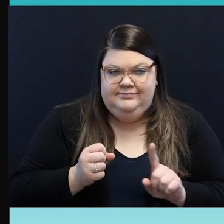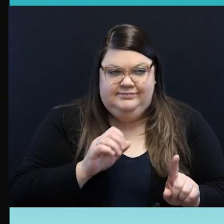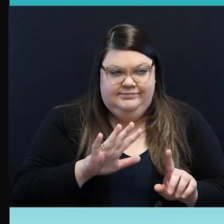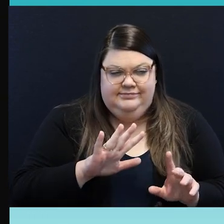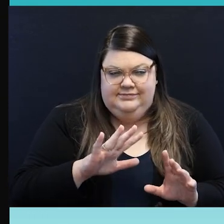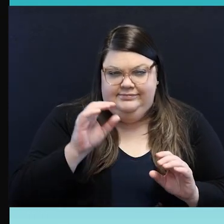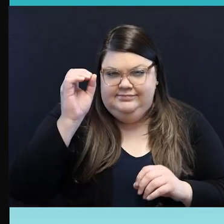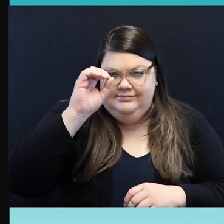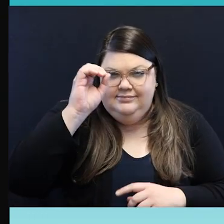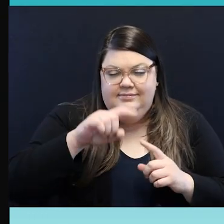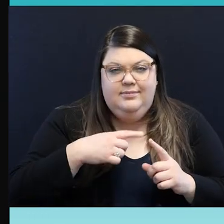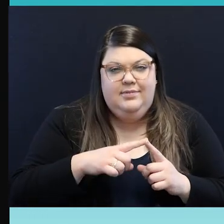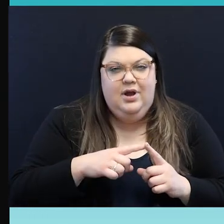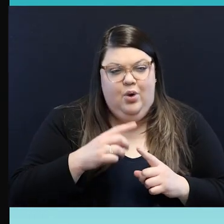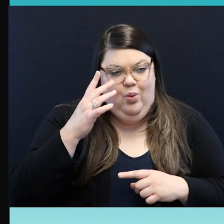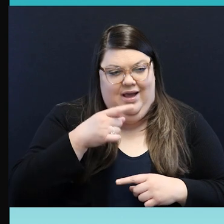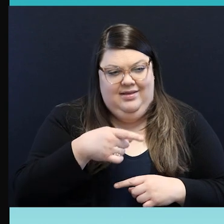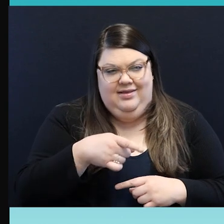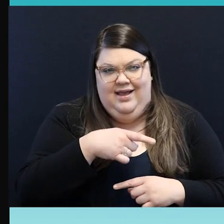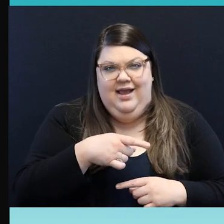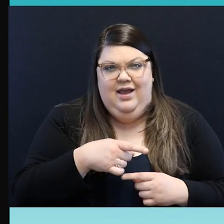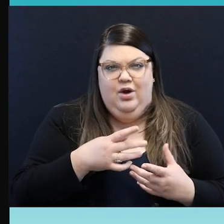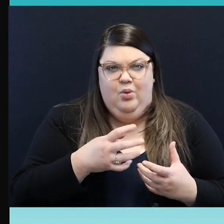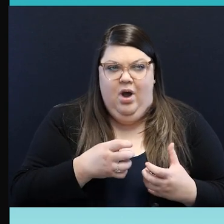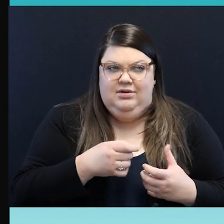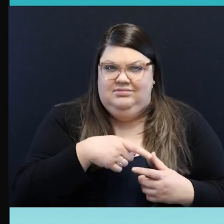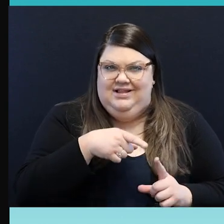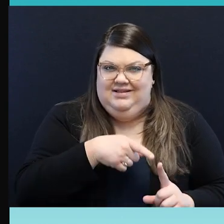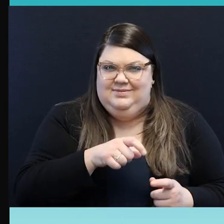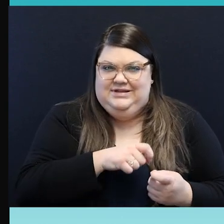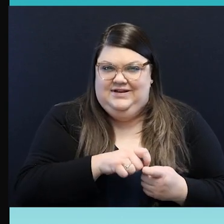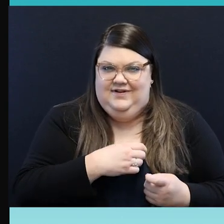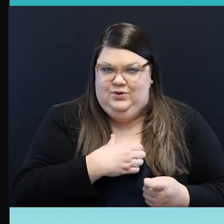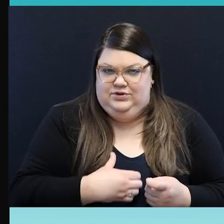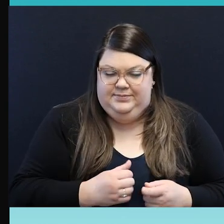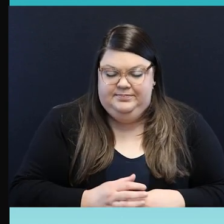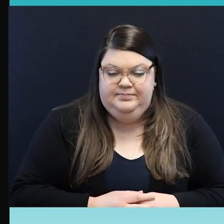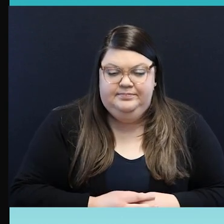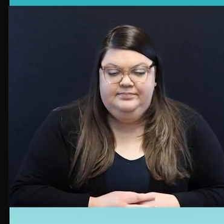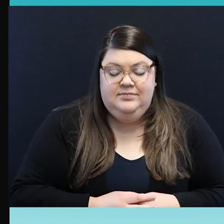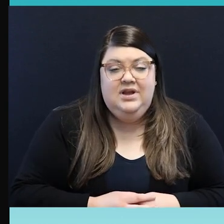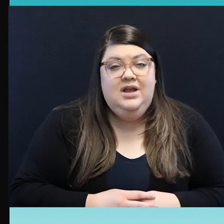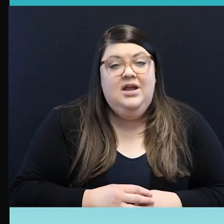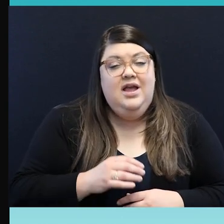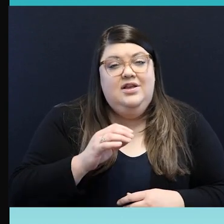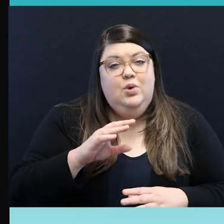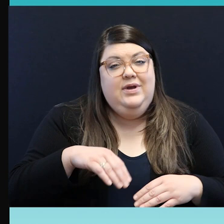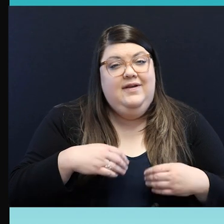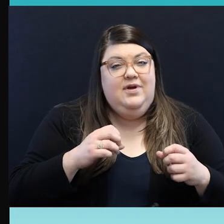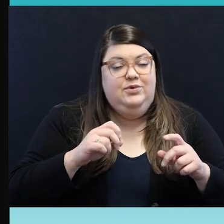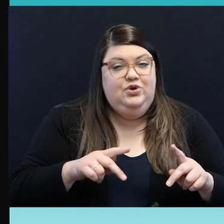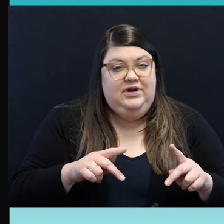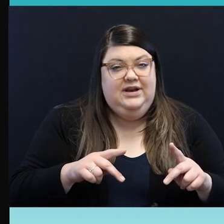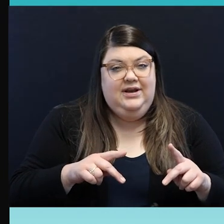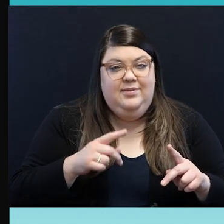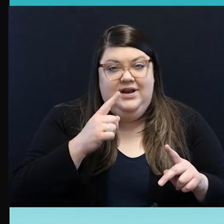somebody's wishes stand. And so gives the opportunity, particularly because those